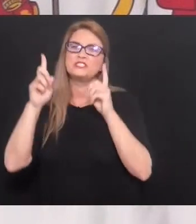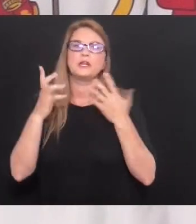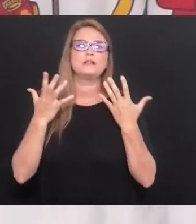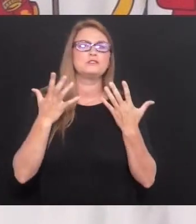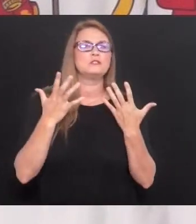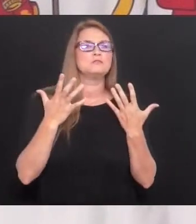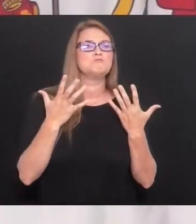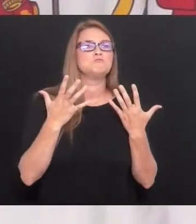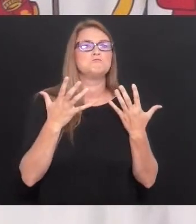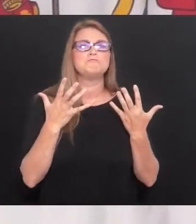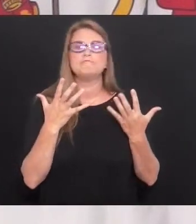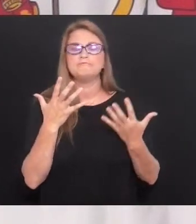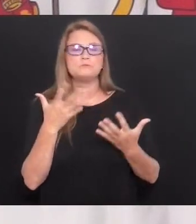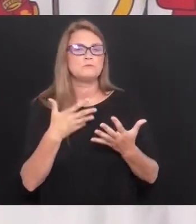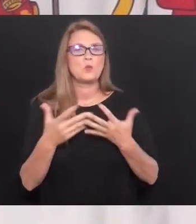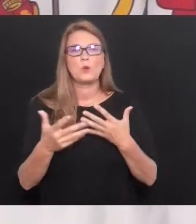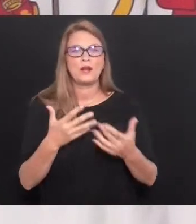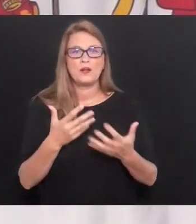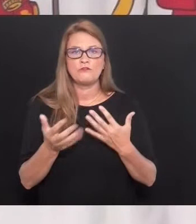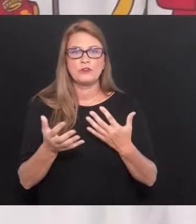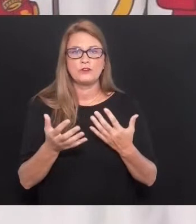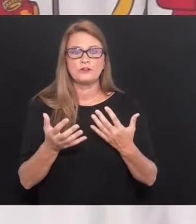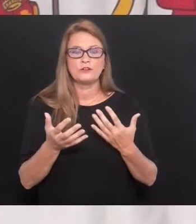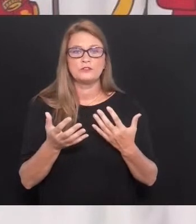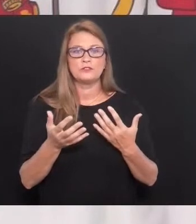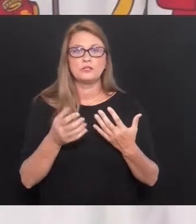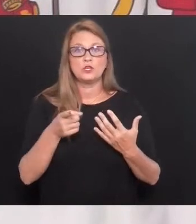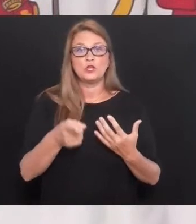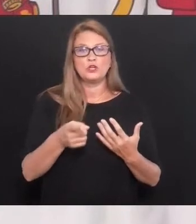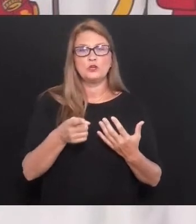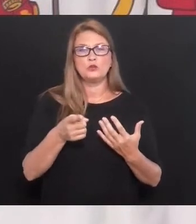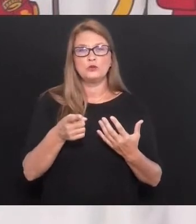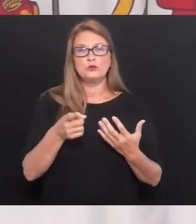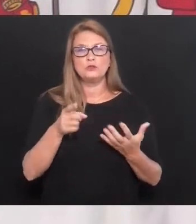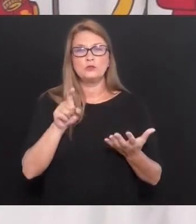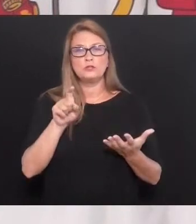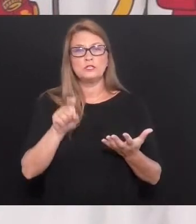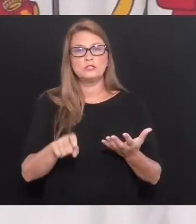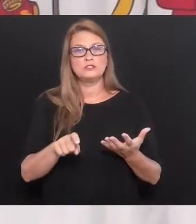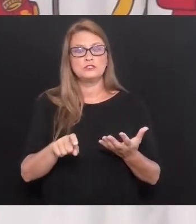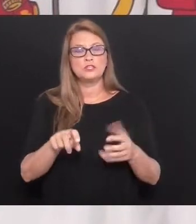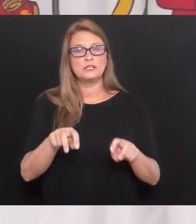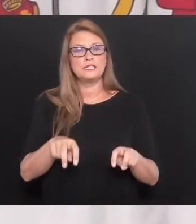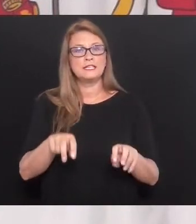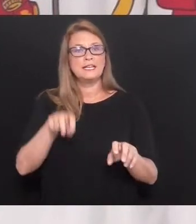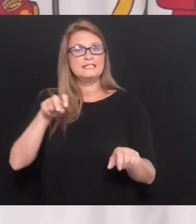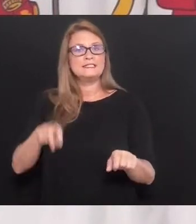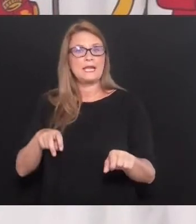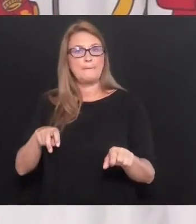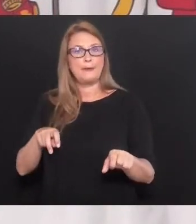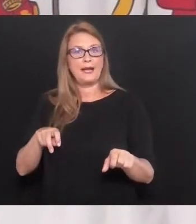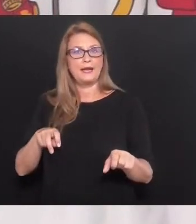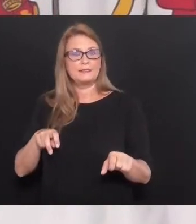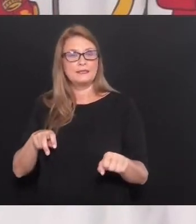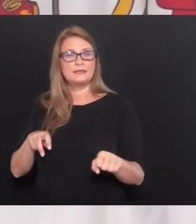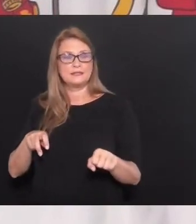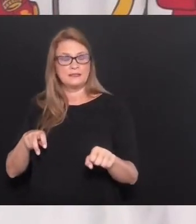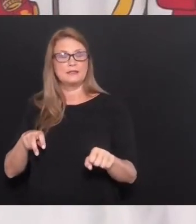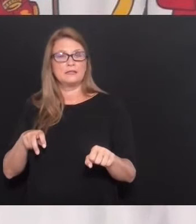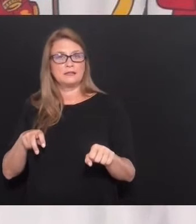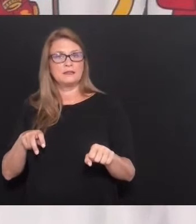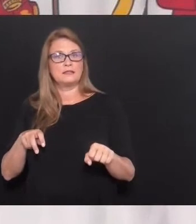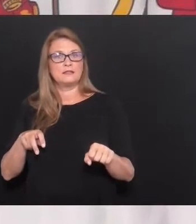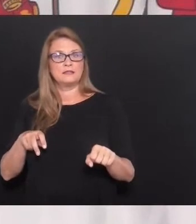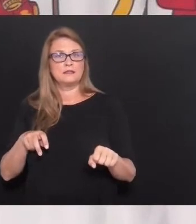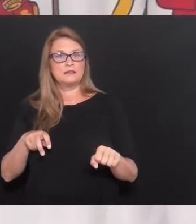may be, without any question, you should absolutely step back, as I've said 1,000 times over.